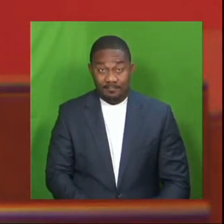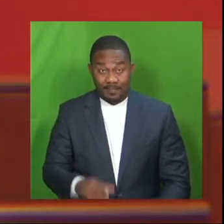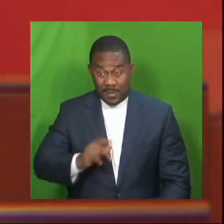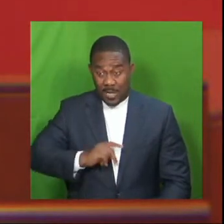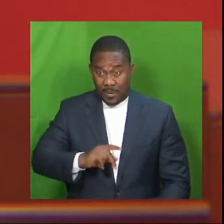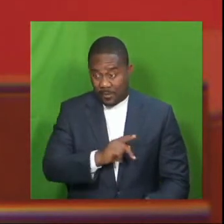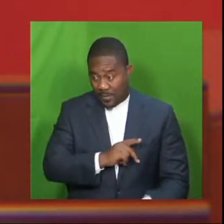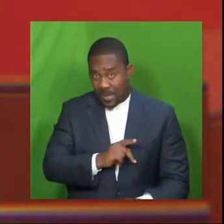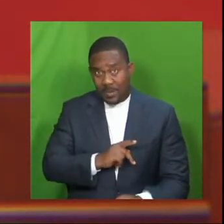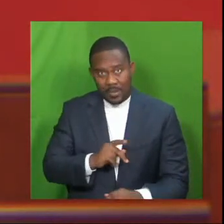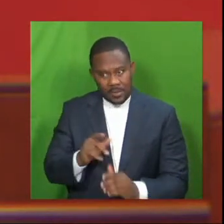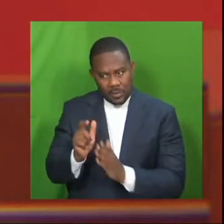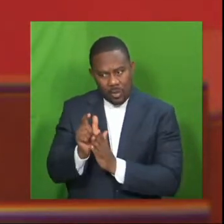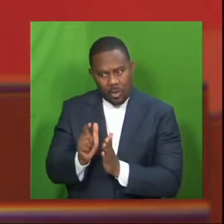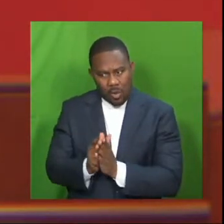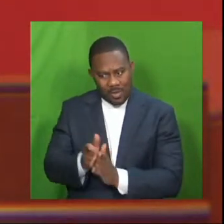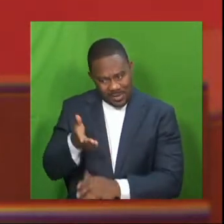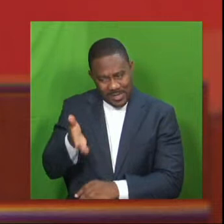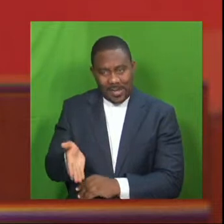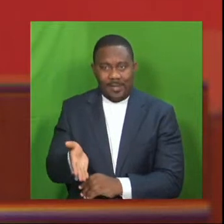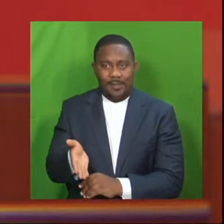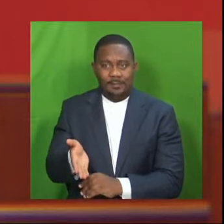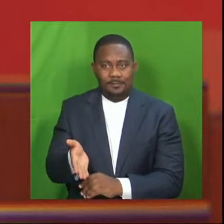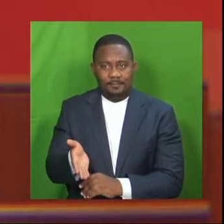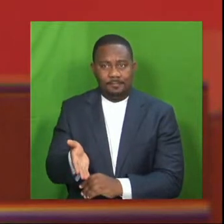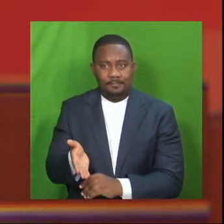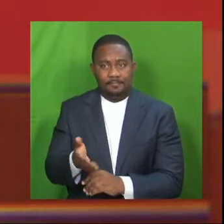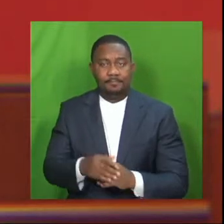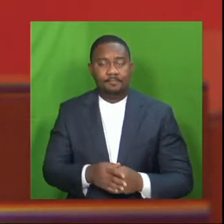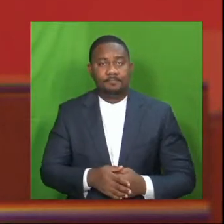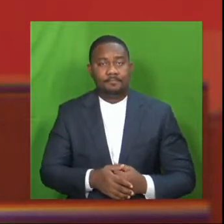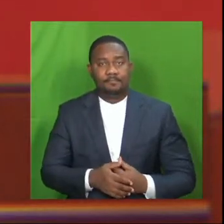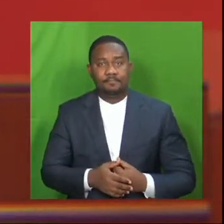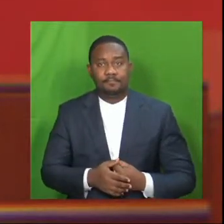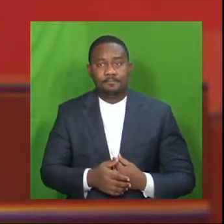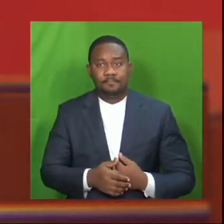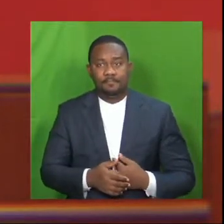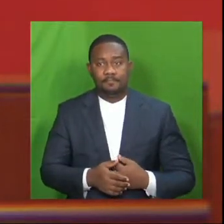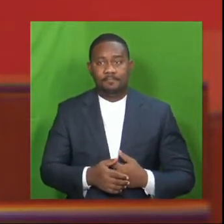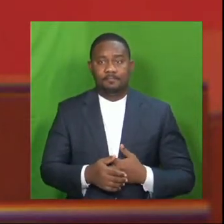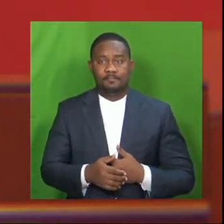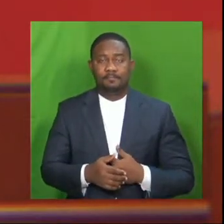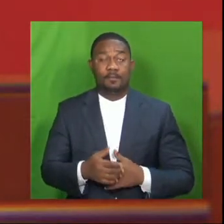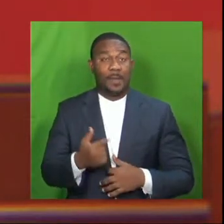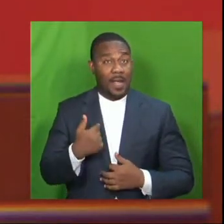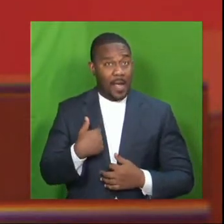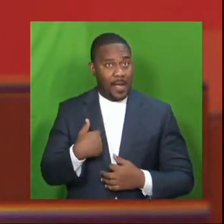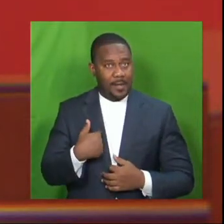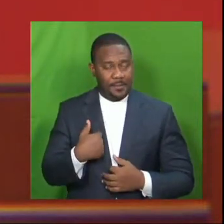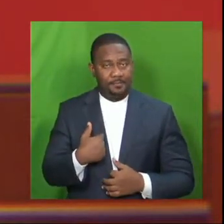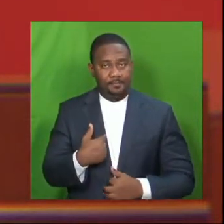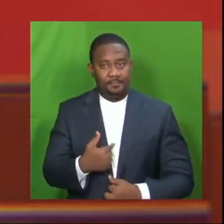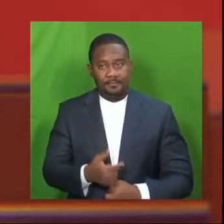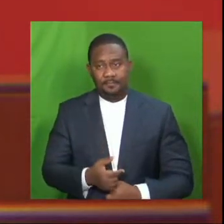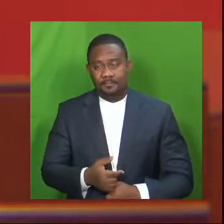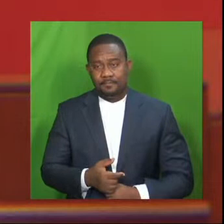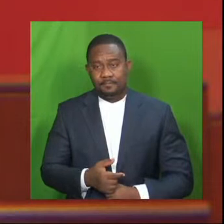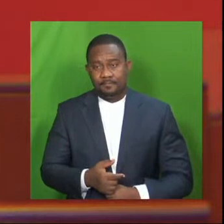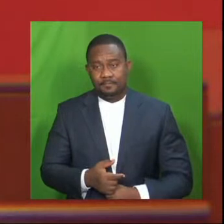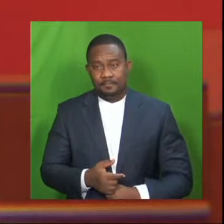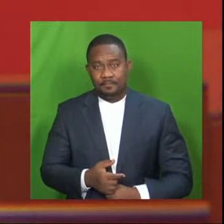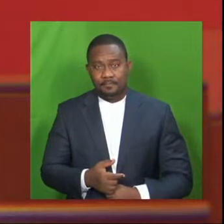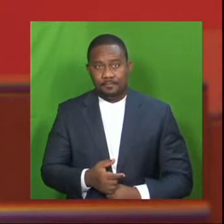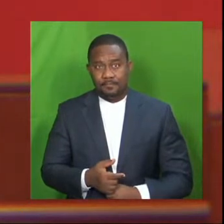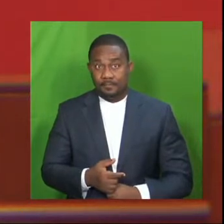House. And so, from that, I draw my inspiration. Because it's after